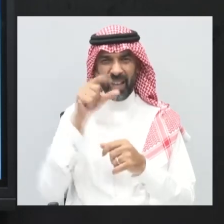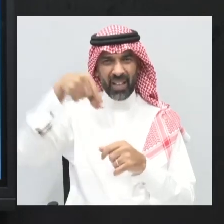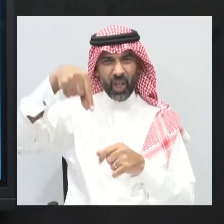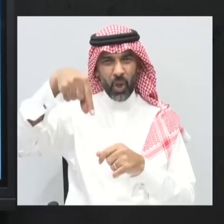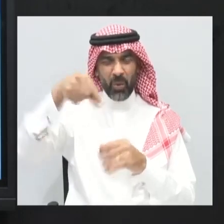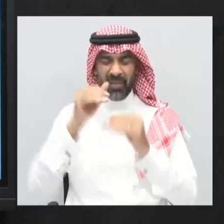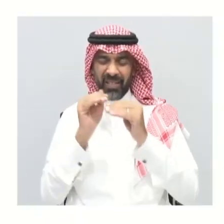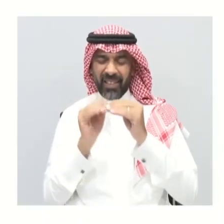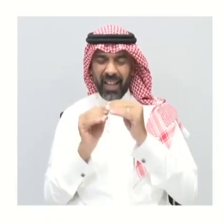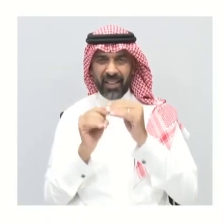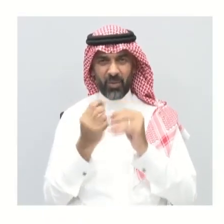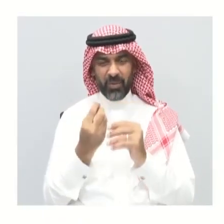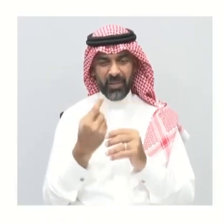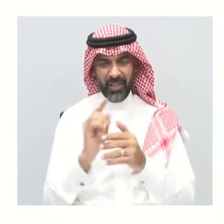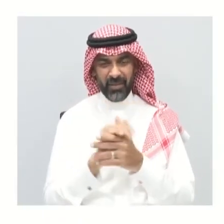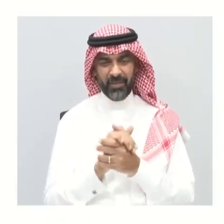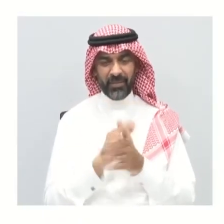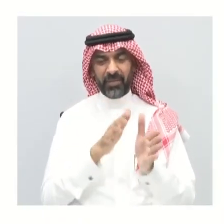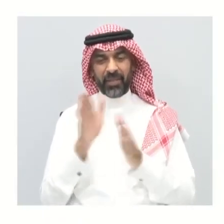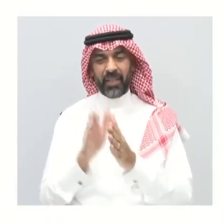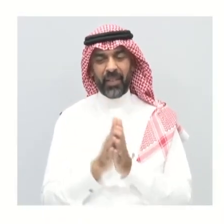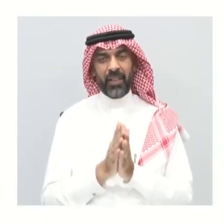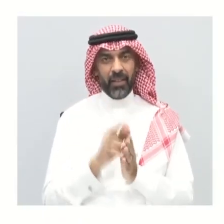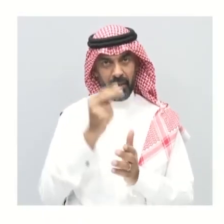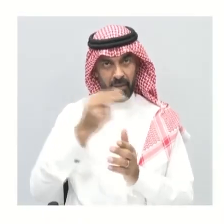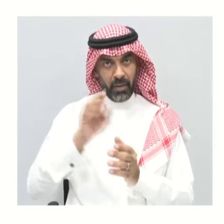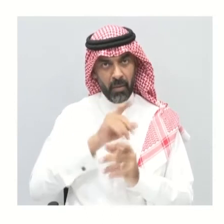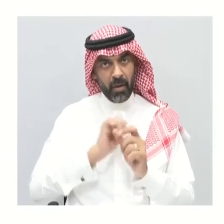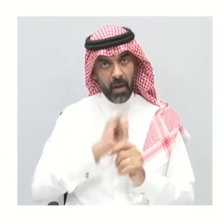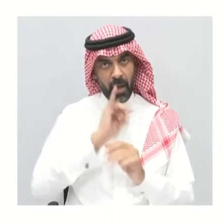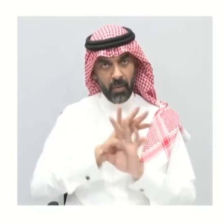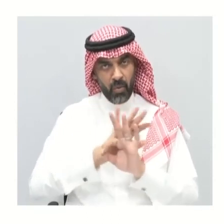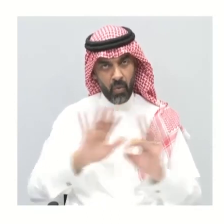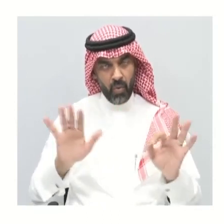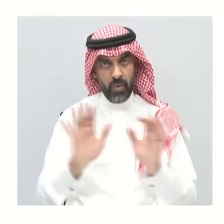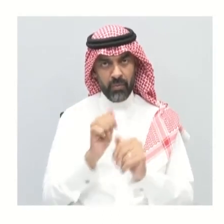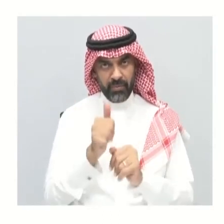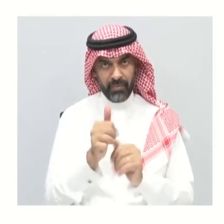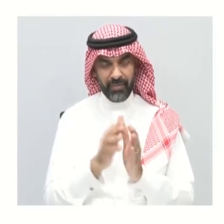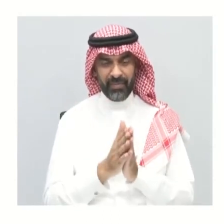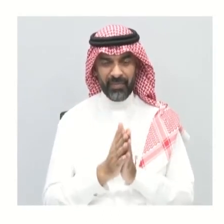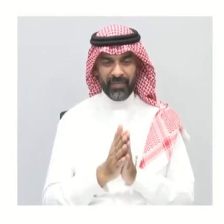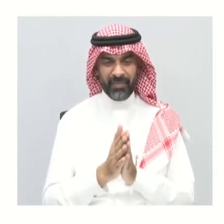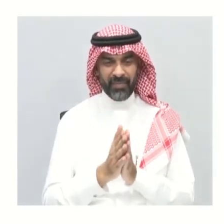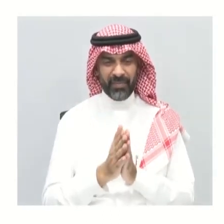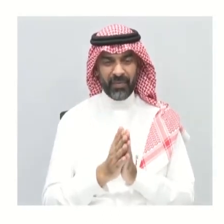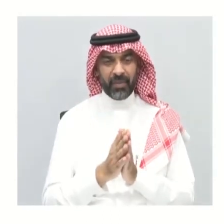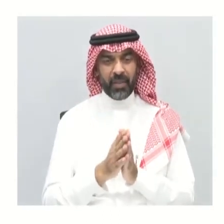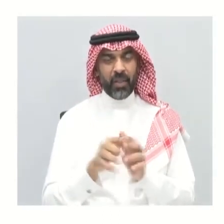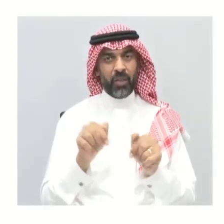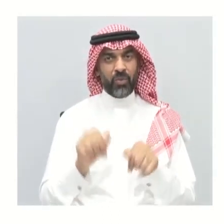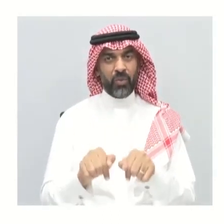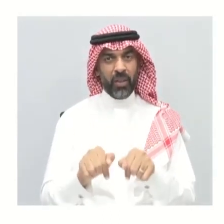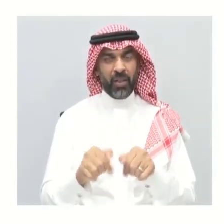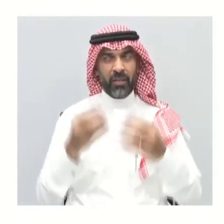Excellent. Now, please complete pages 91 and 92 if you didn't have a chance to do them with me. Today, what did we